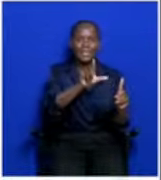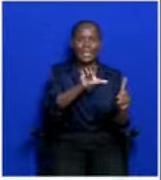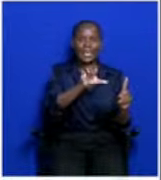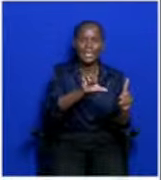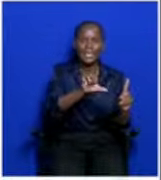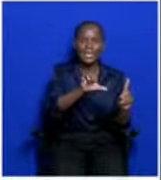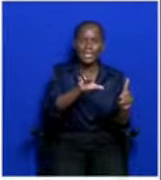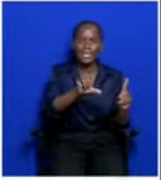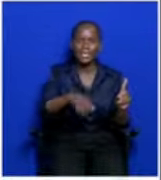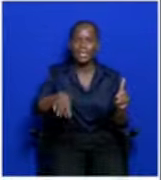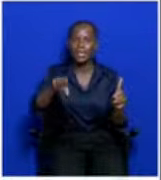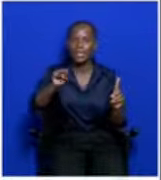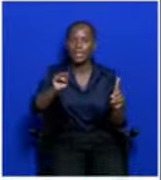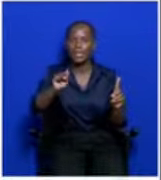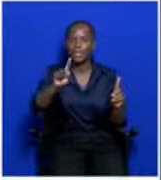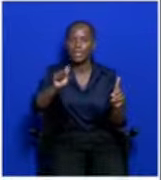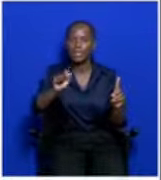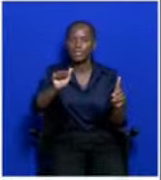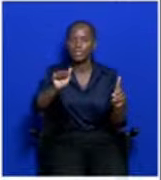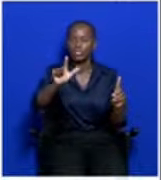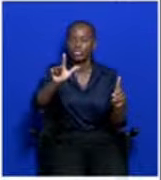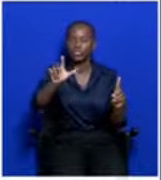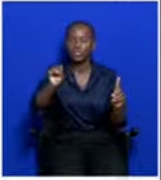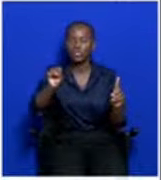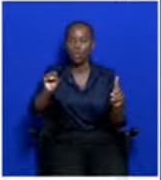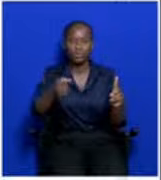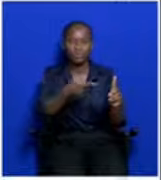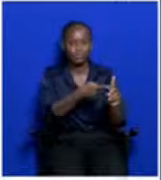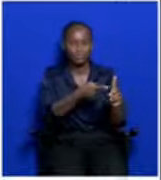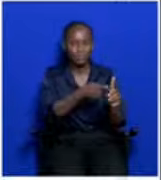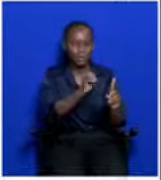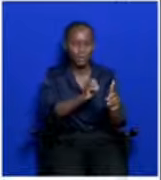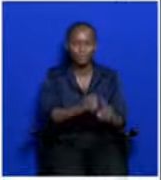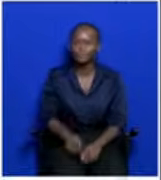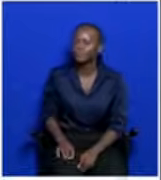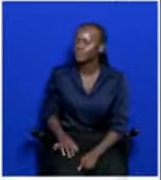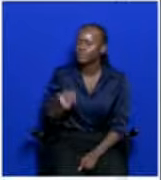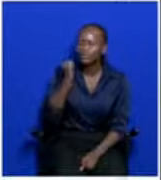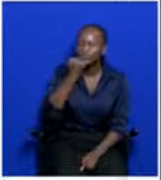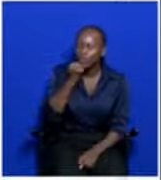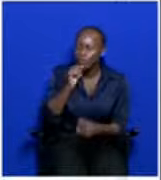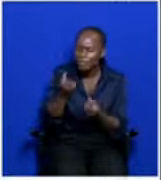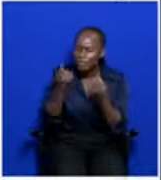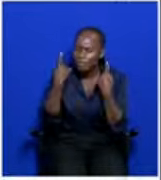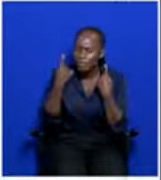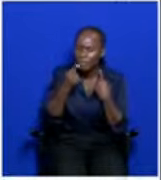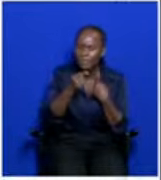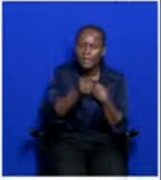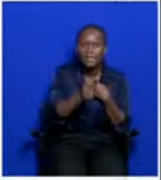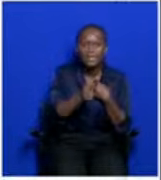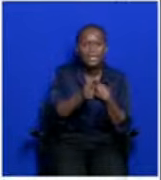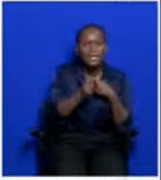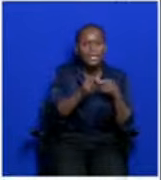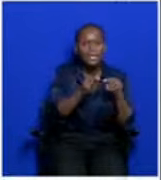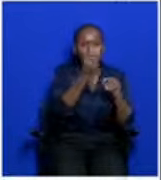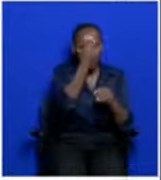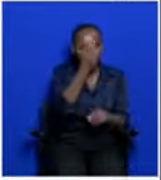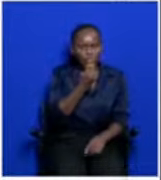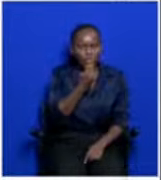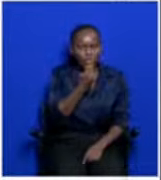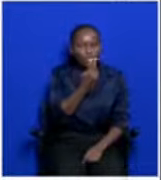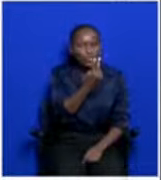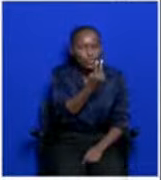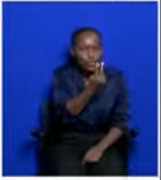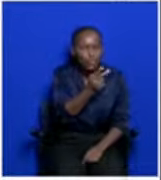Mr. Magagula, I don't understand. There are two people on the picture. There is a male in what appears to be a gray T-shirt,